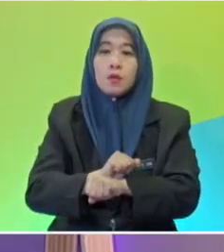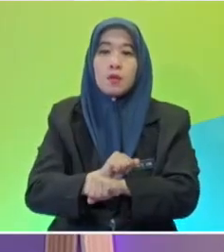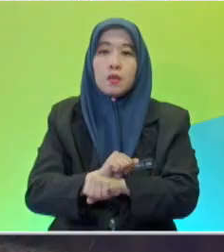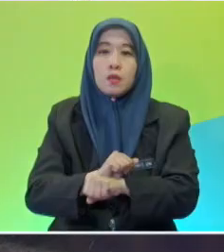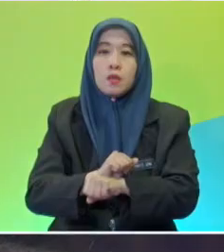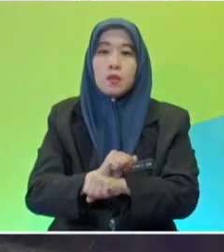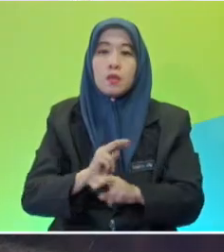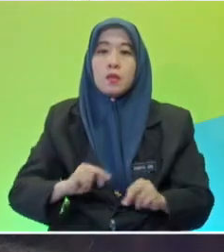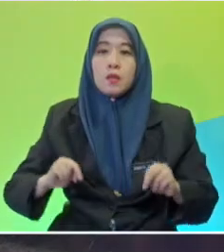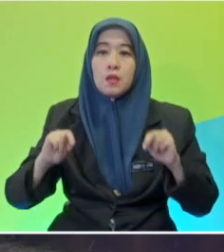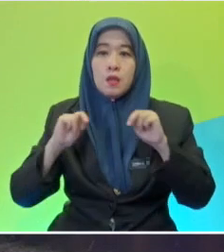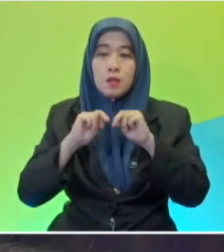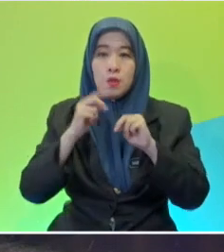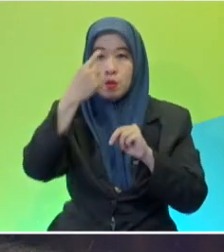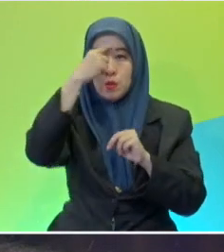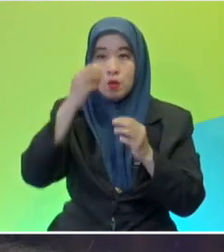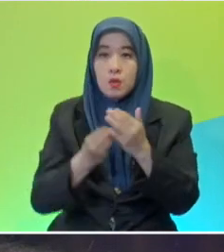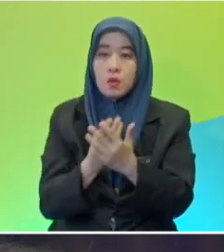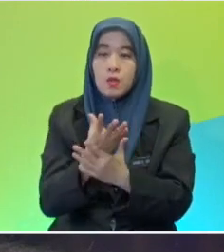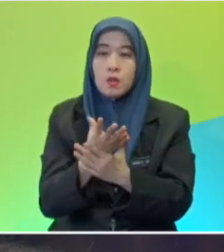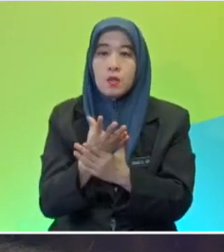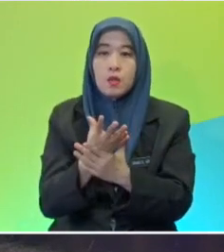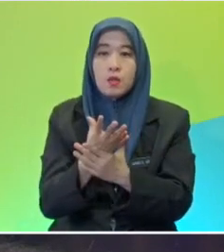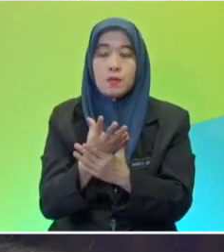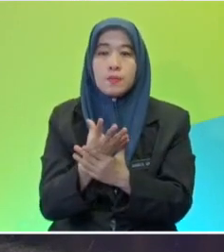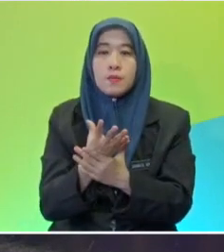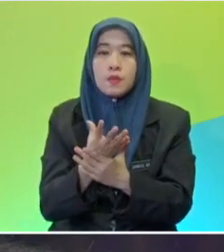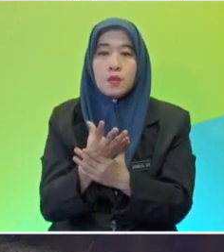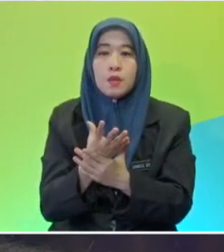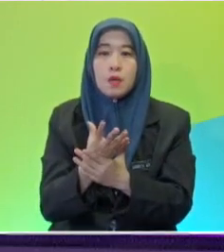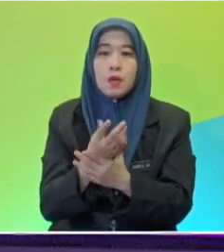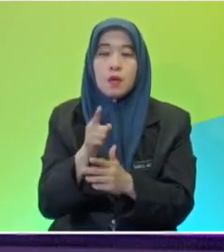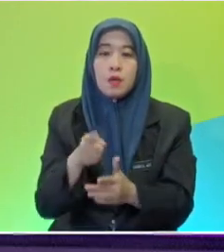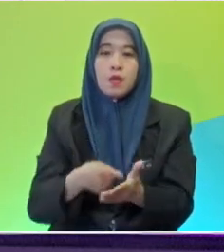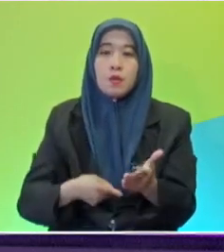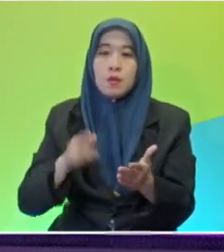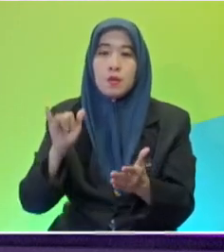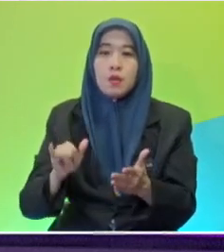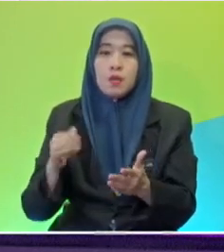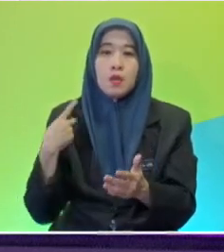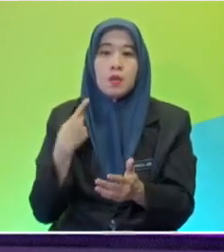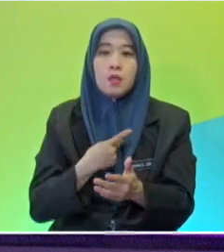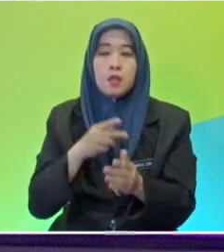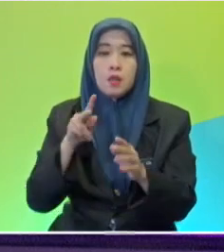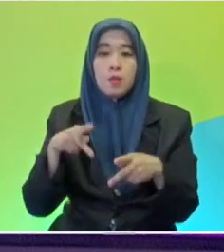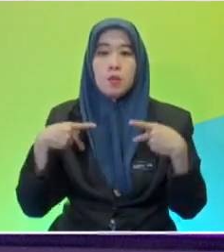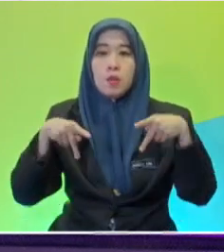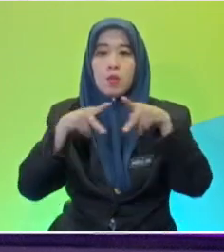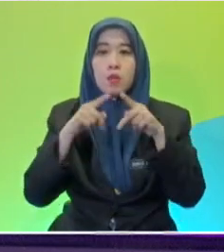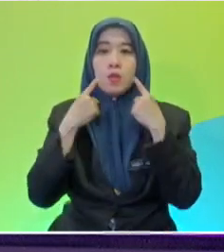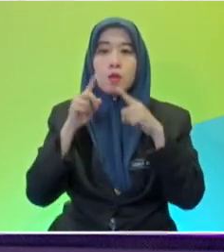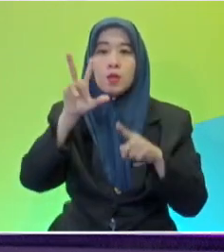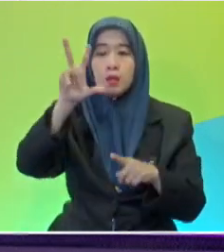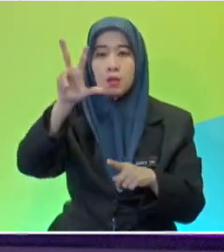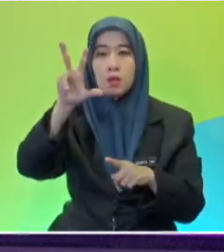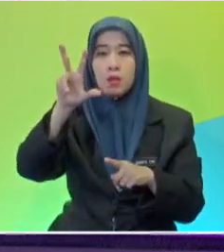germinate? Okay. Maybe my friends at home can also help. What do you think? So we have to answer 3. Let me guess. What did you say? Okay,